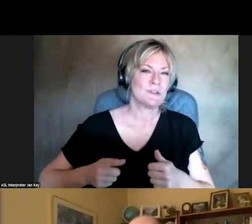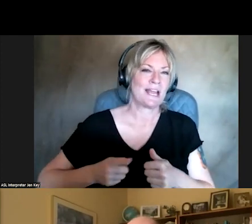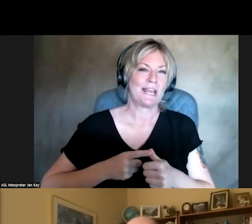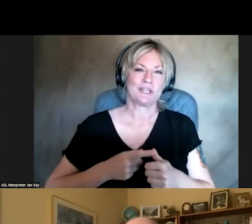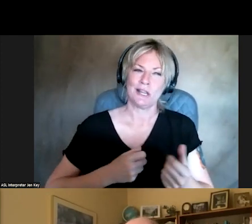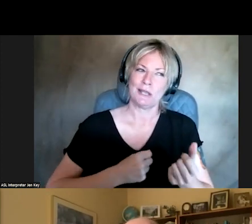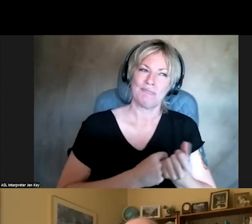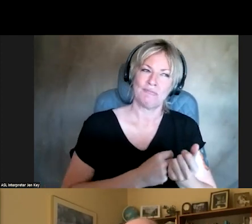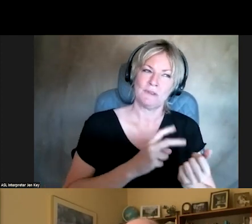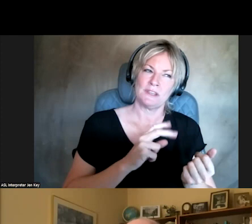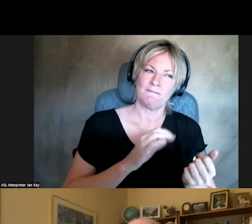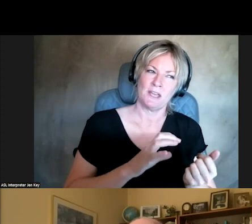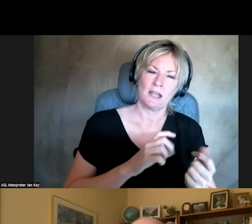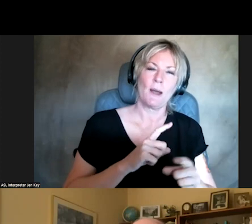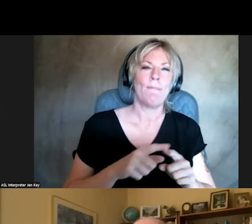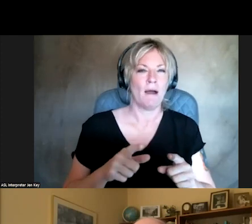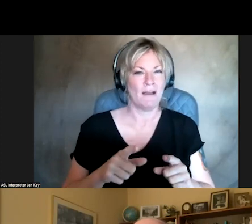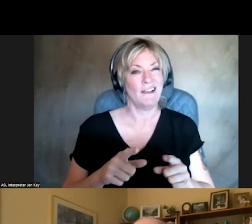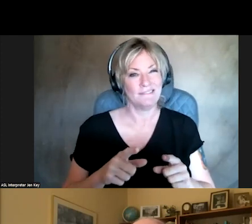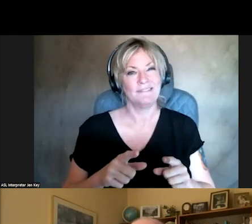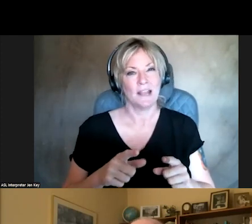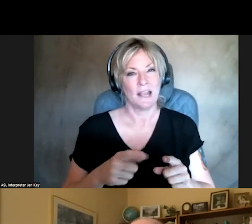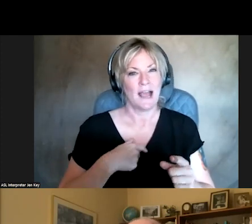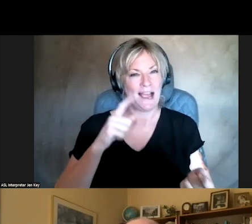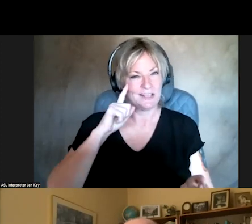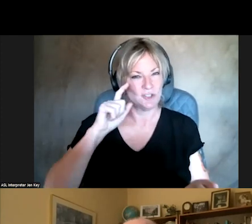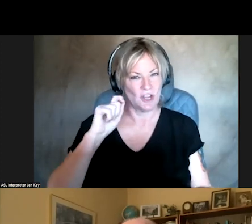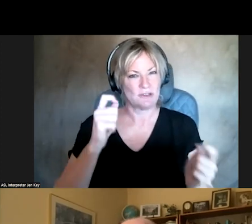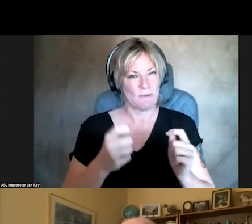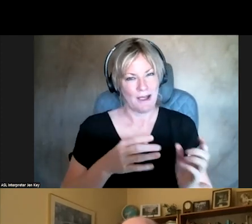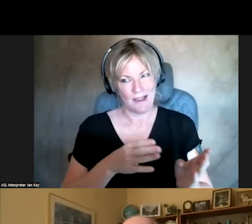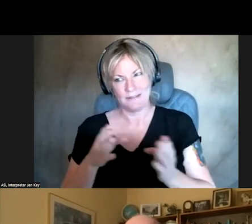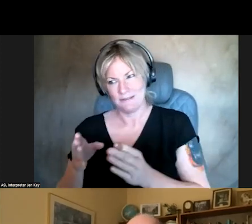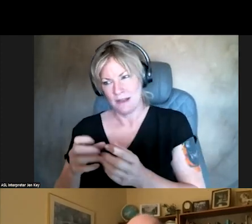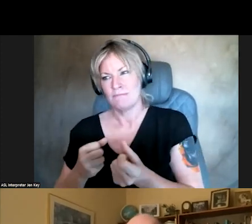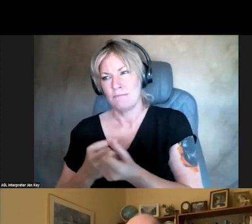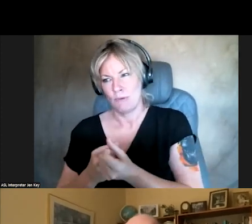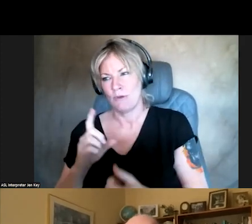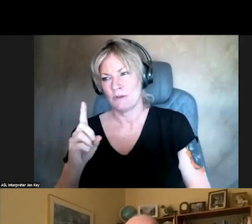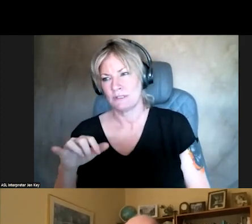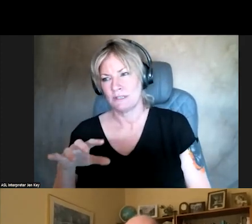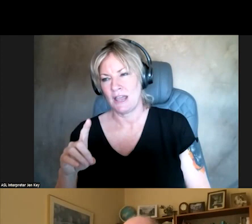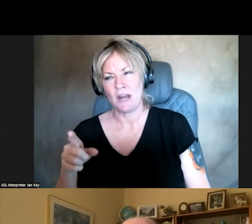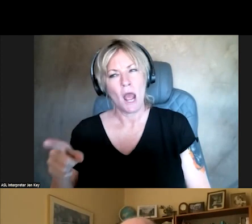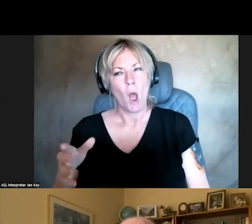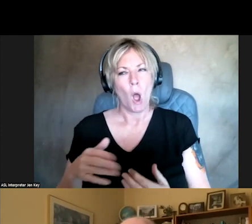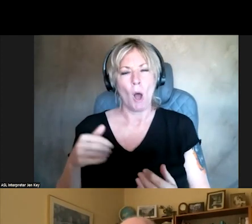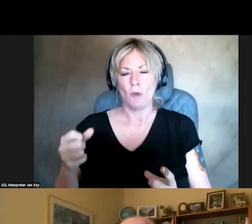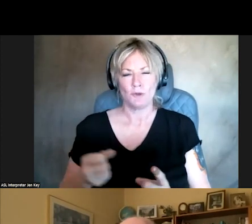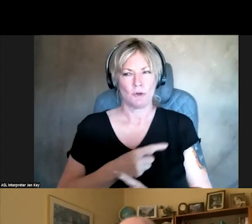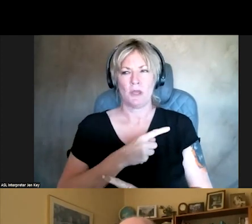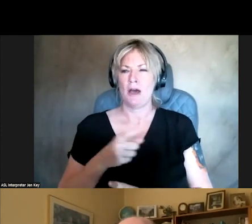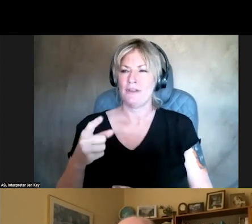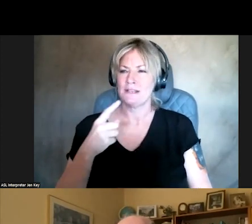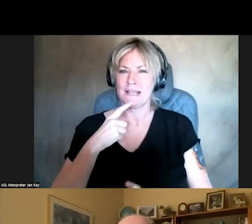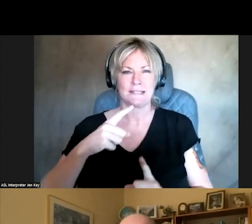Vic, I ended up going in the direction of David. He almost threw me off when he brought up the tip of